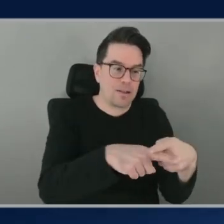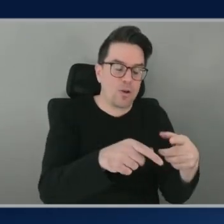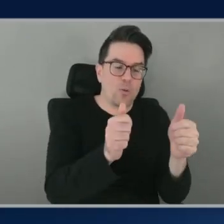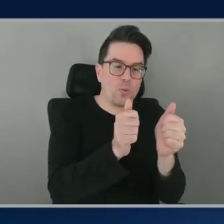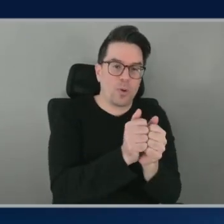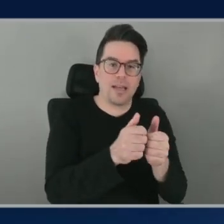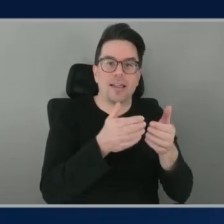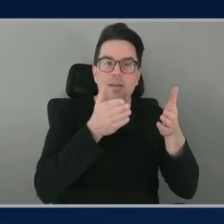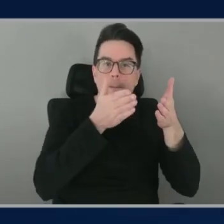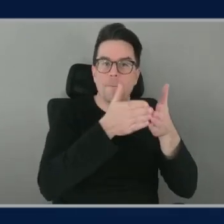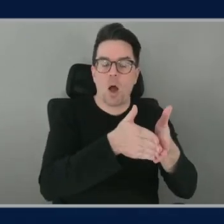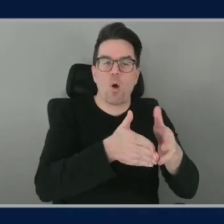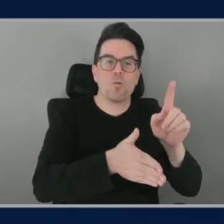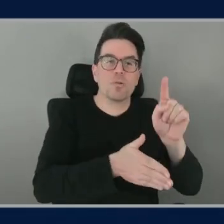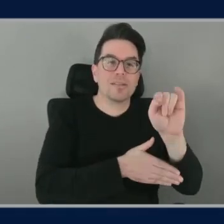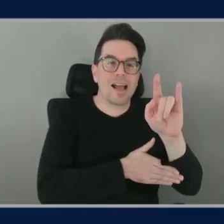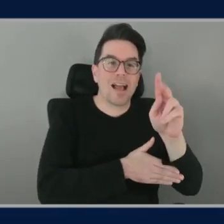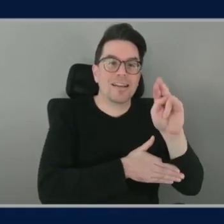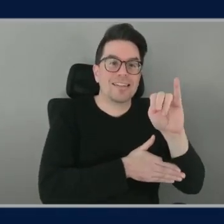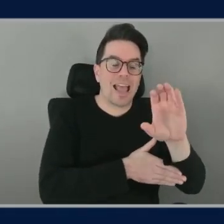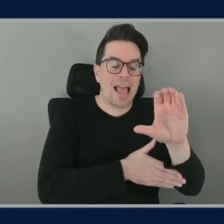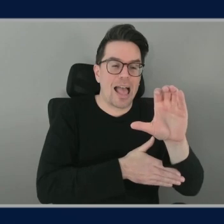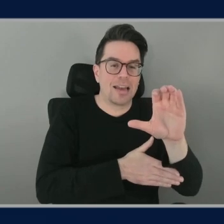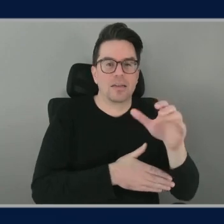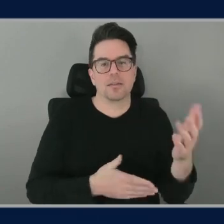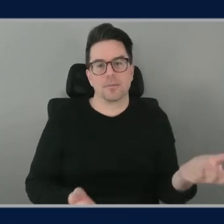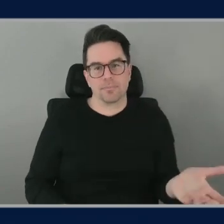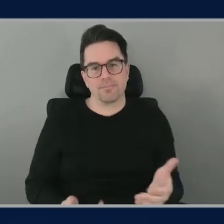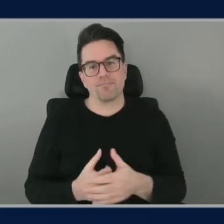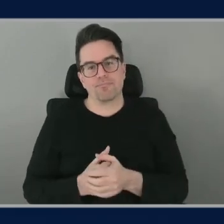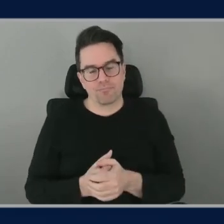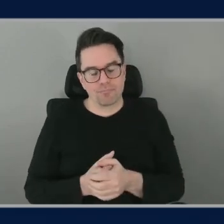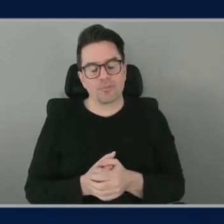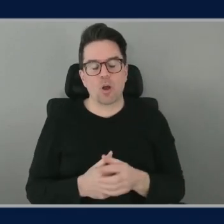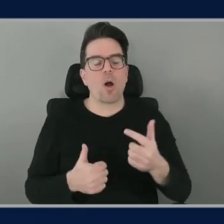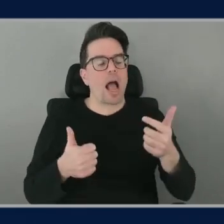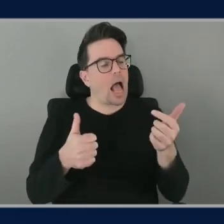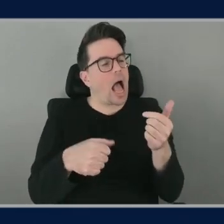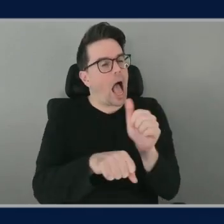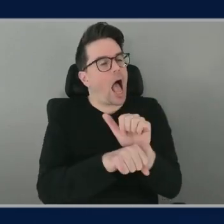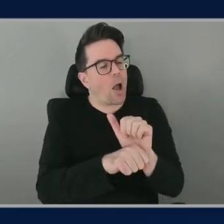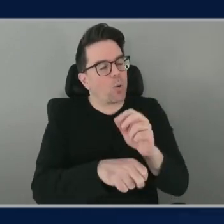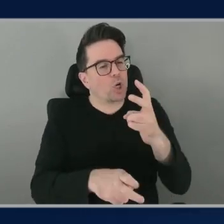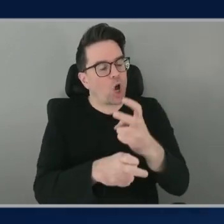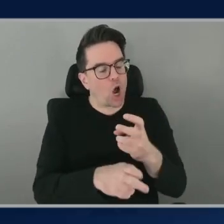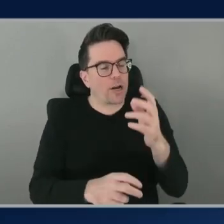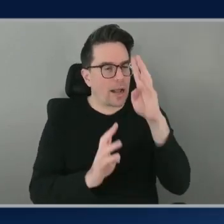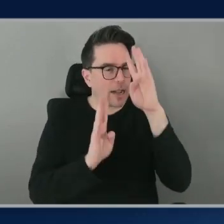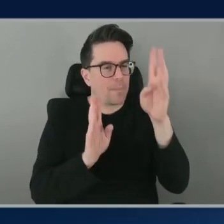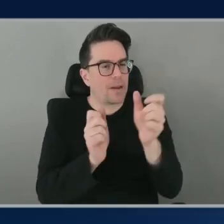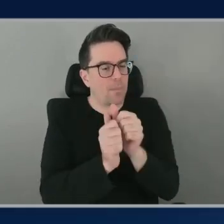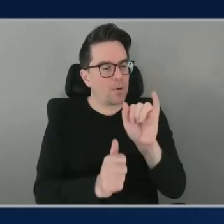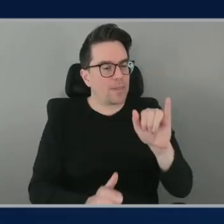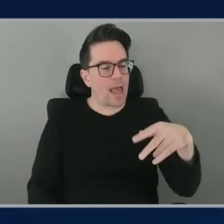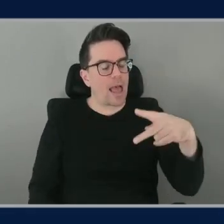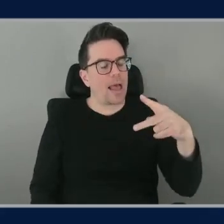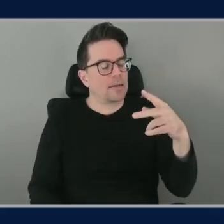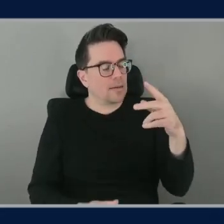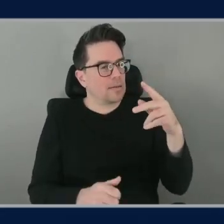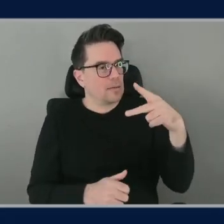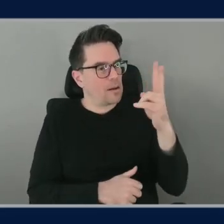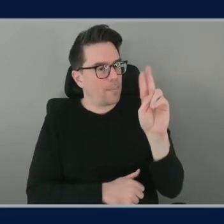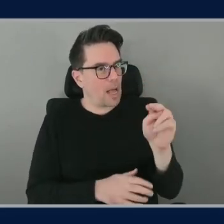gave it the answer, and it kind of reversed and complimented me that it was a good pun. So, Oh. yeah, so I won't be replaced with AI anytime